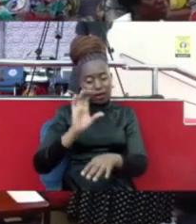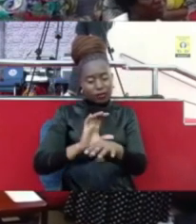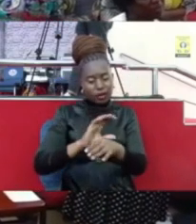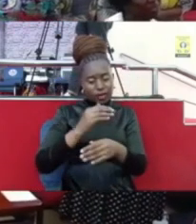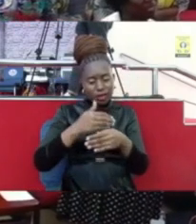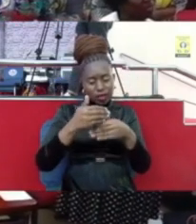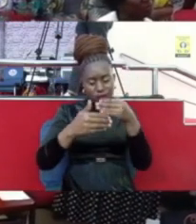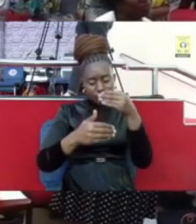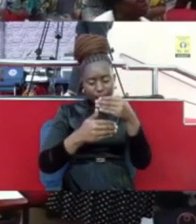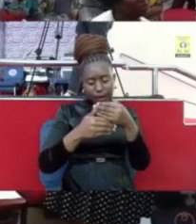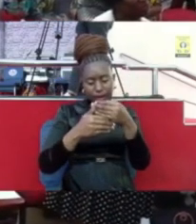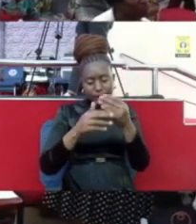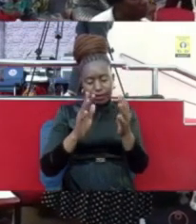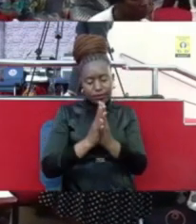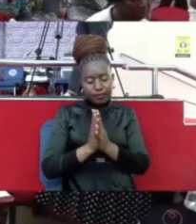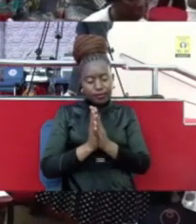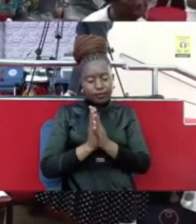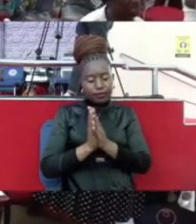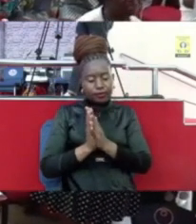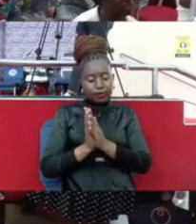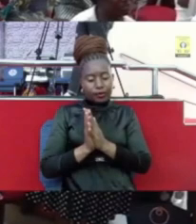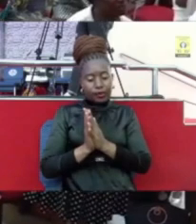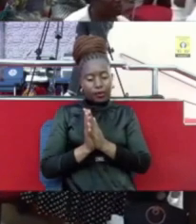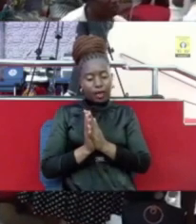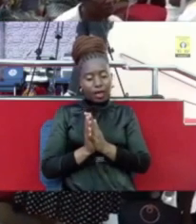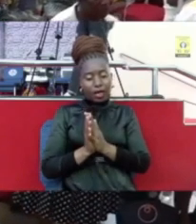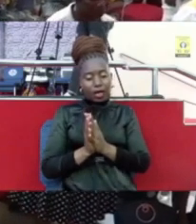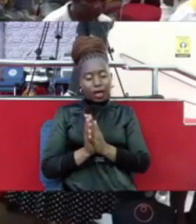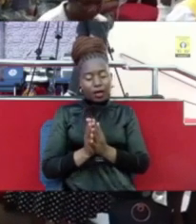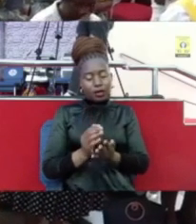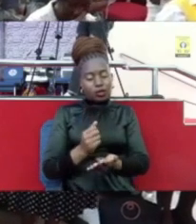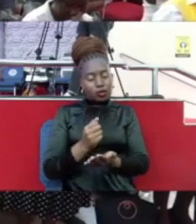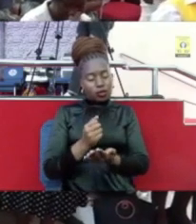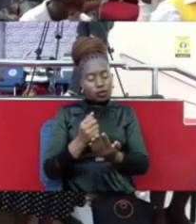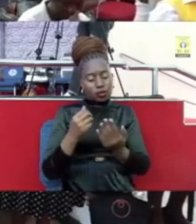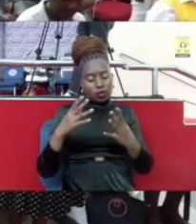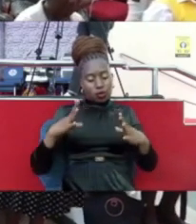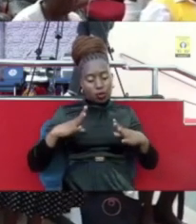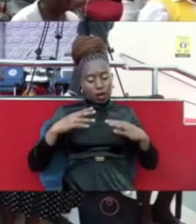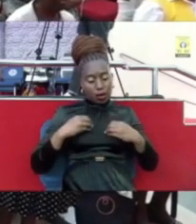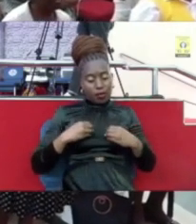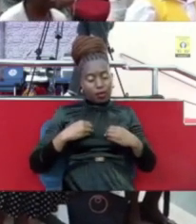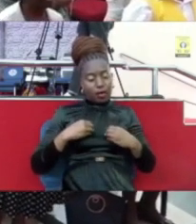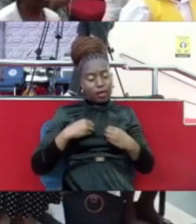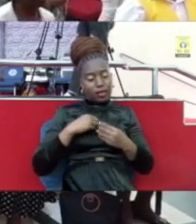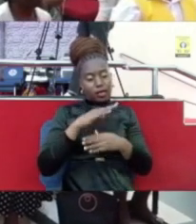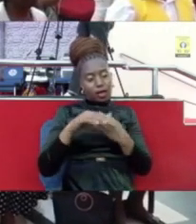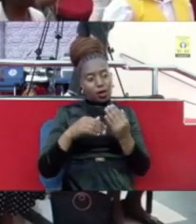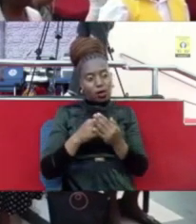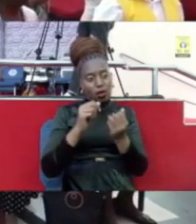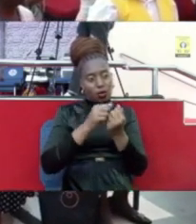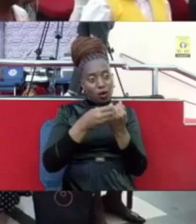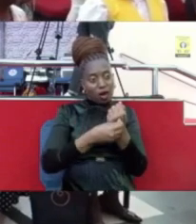Itabidi tujenge makanisa matano to accommodate this harvest. Ili hawa watu mavuno waweze kutoshea. I thank you,